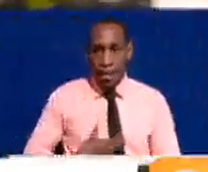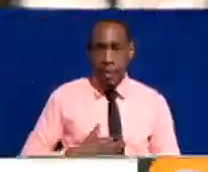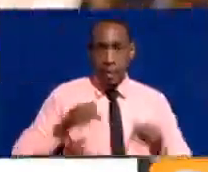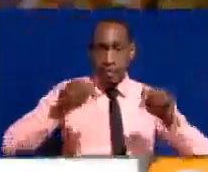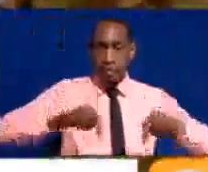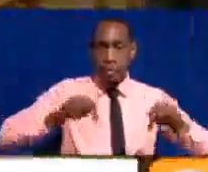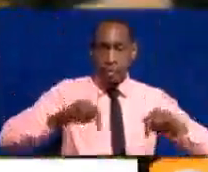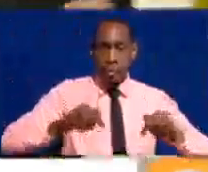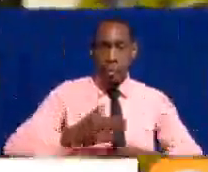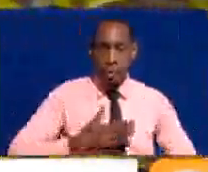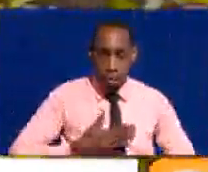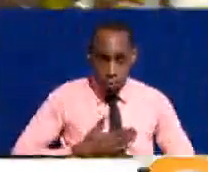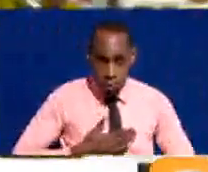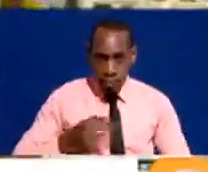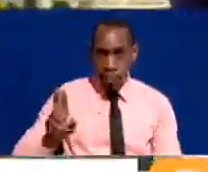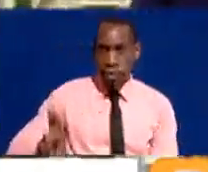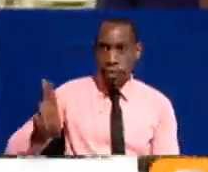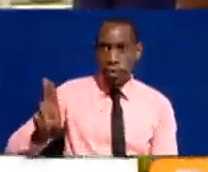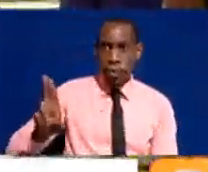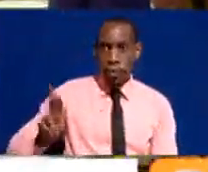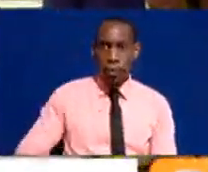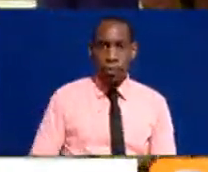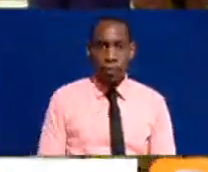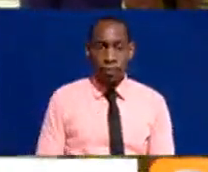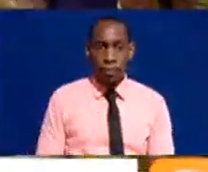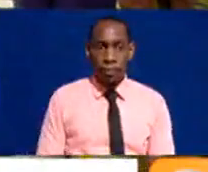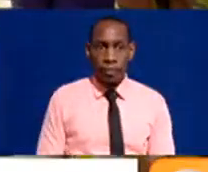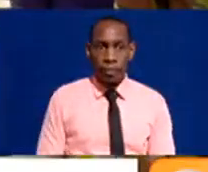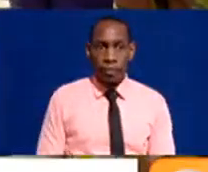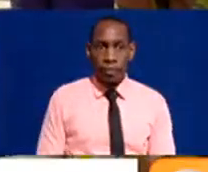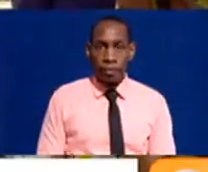leo Mheshimiwa Uhuru Muigai Kenyatta.